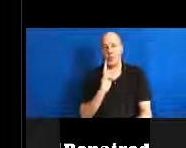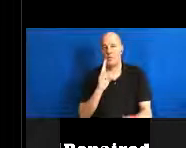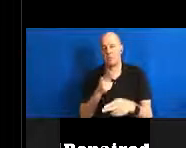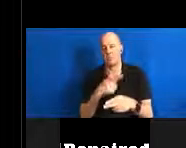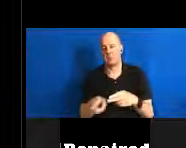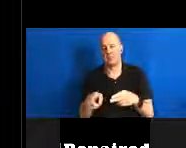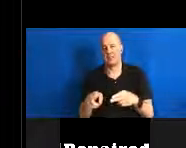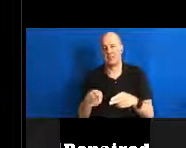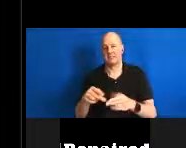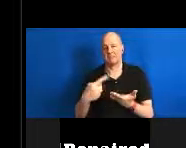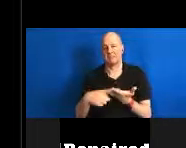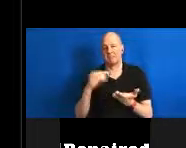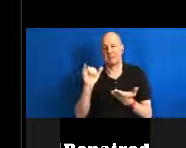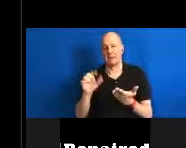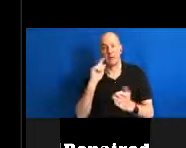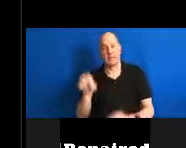what that something else is.